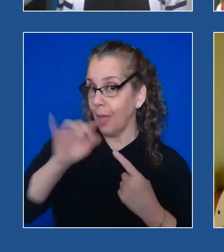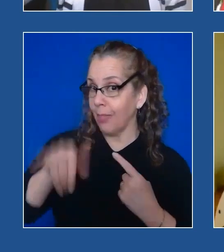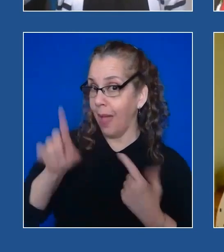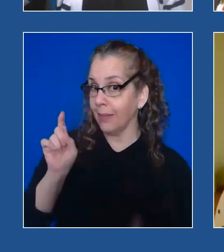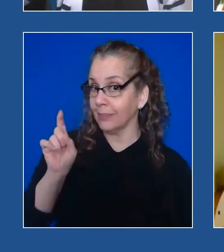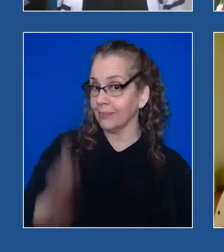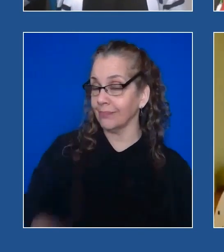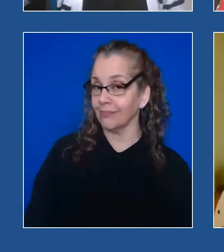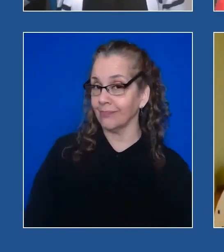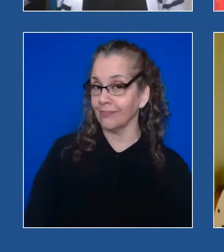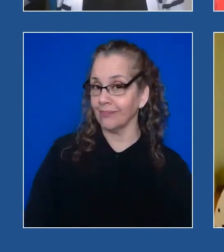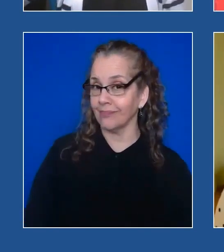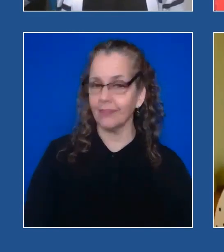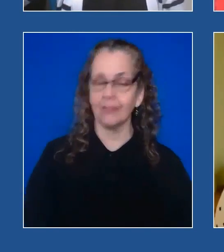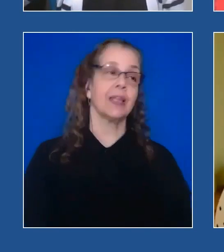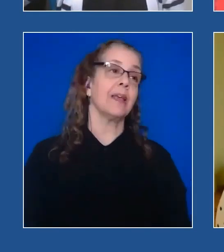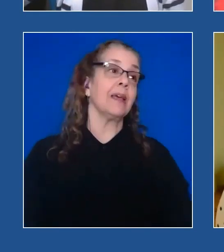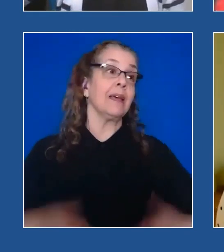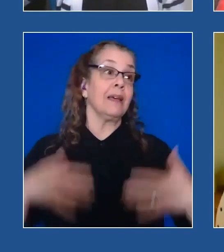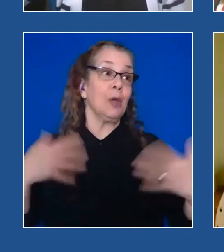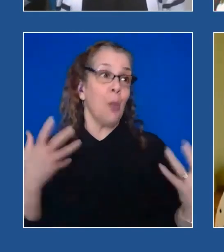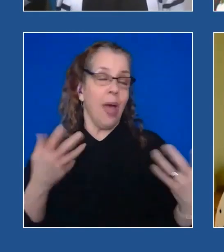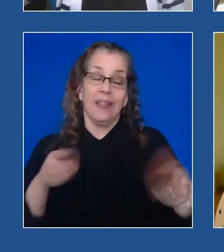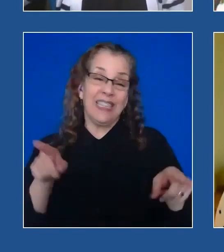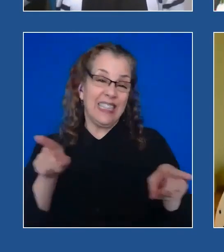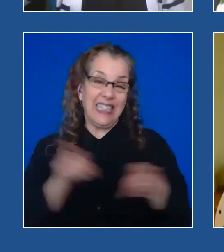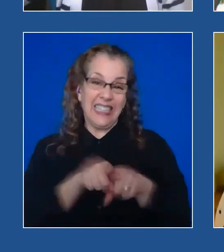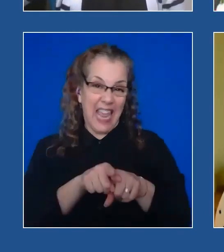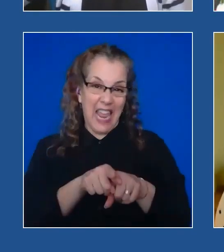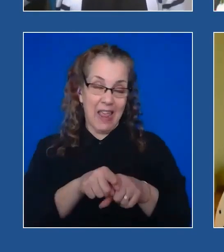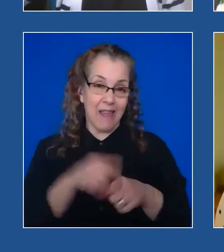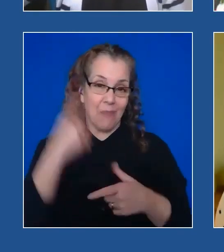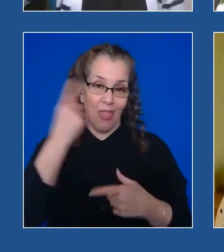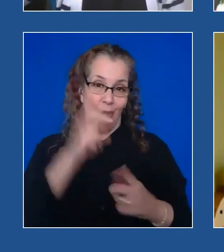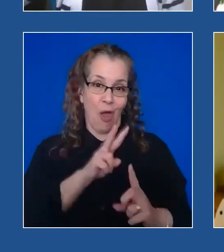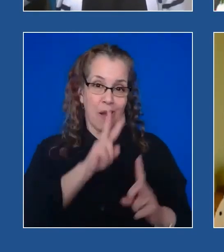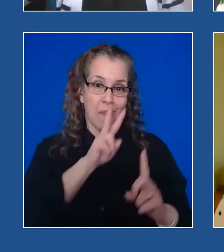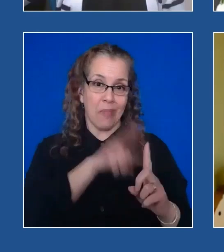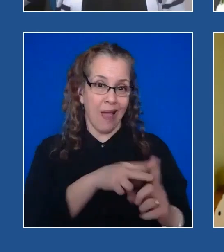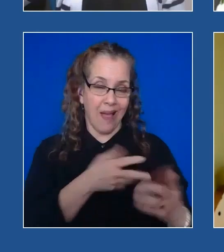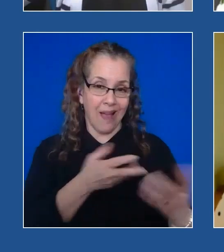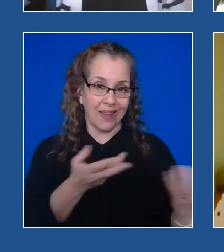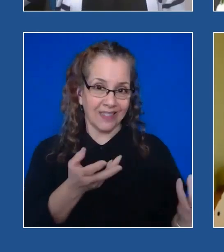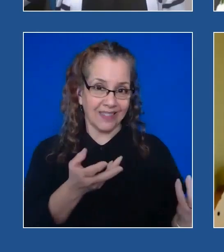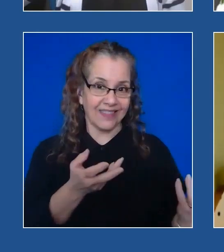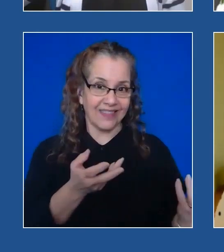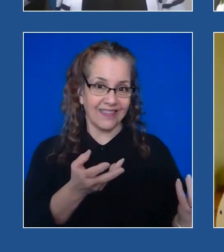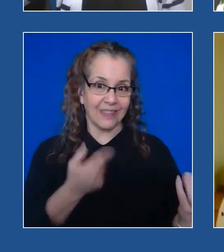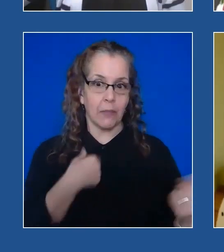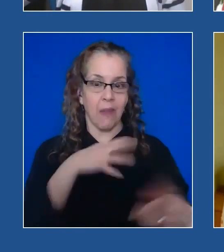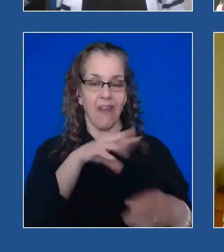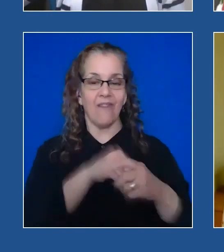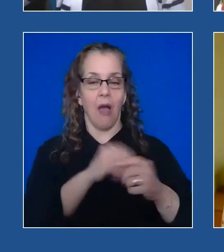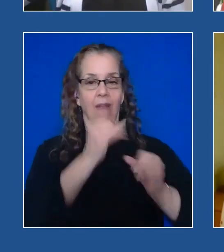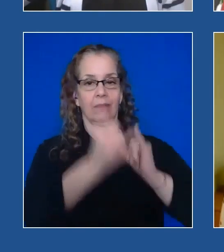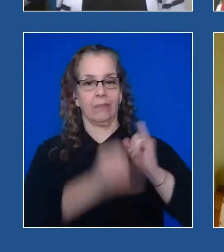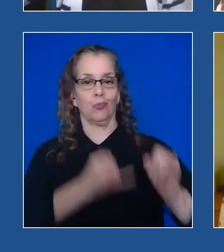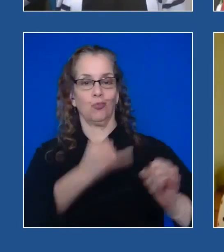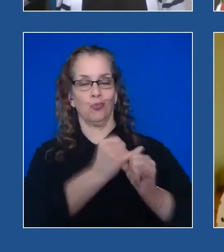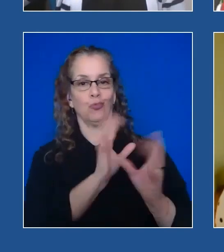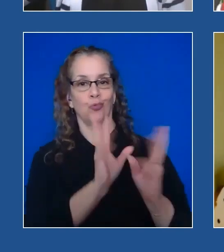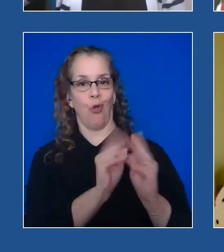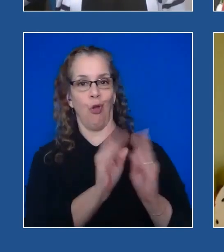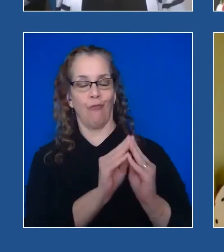Well, I guess the same applies. I mean, having been involved in international conferences, again,